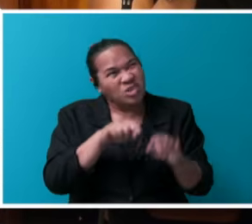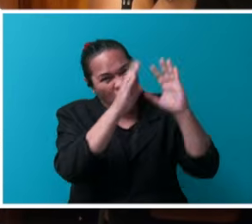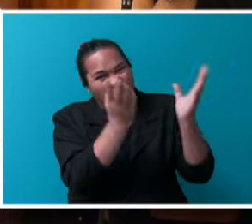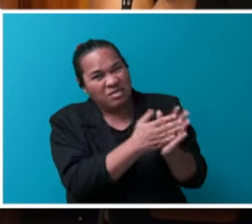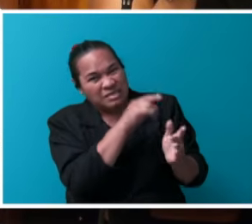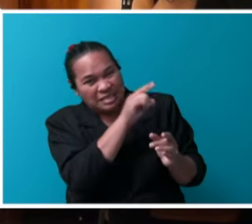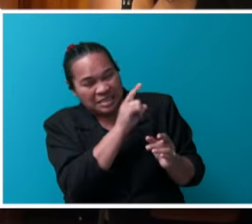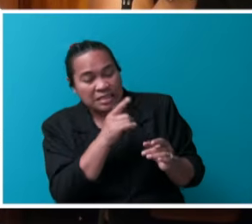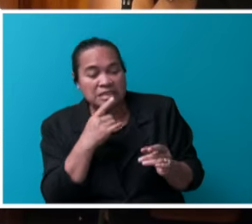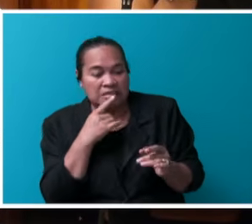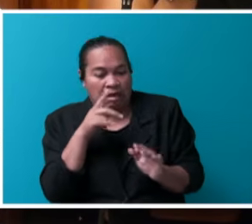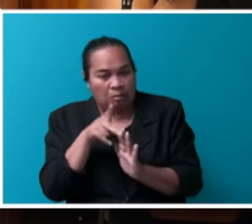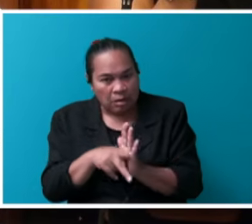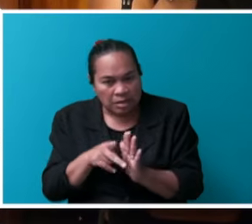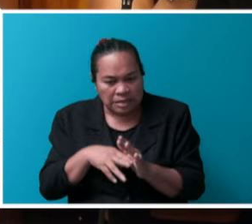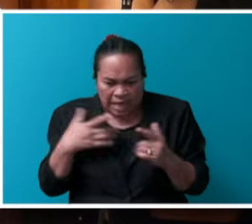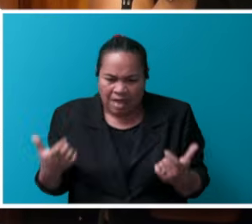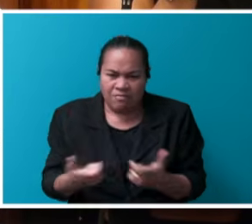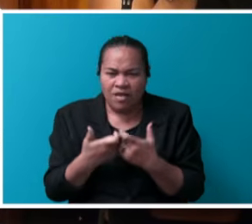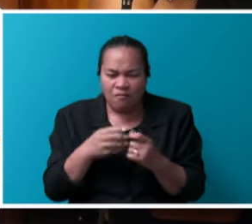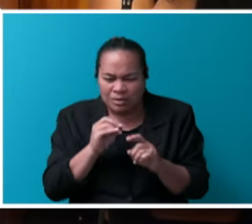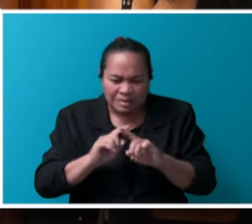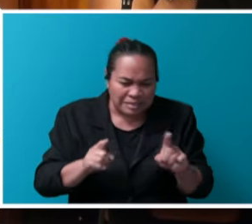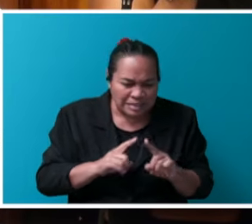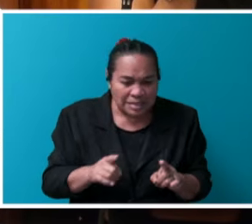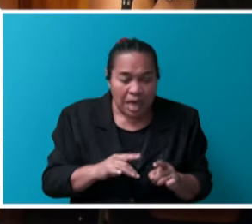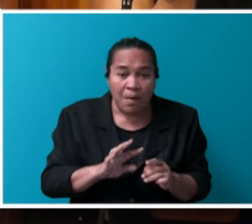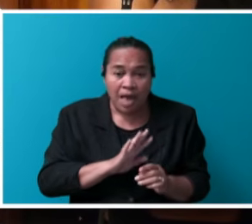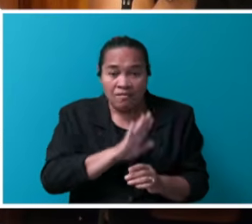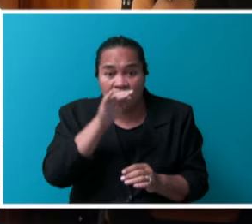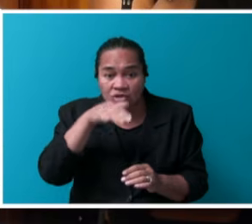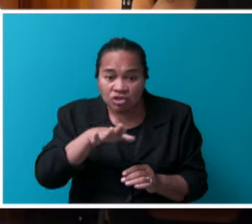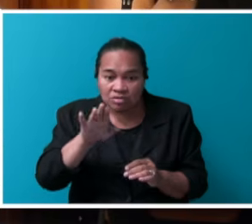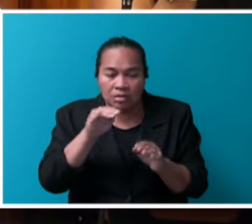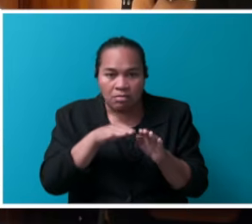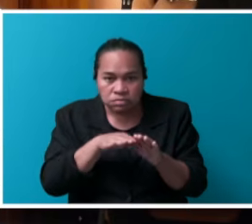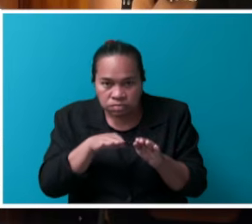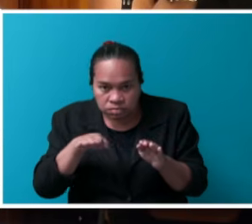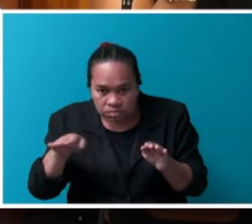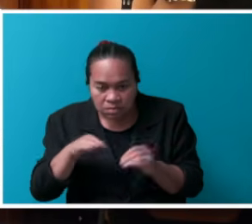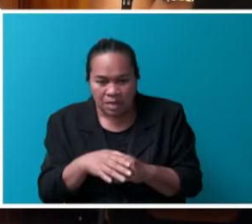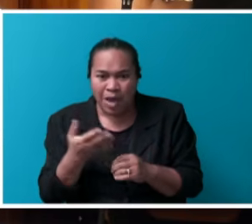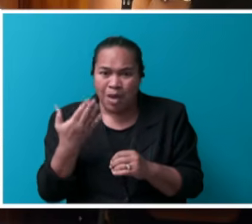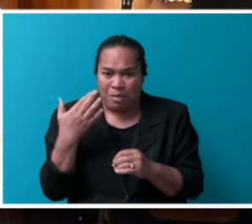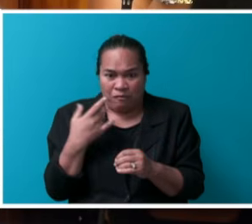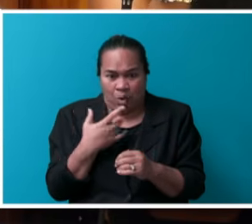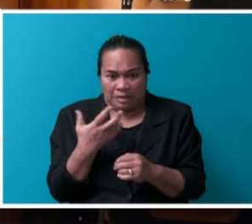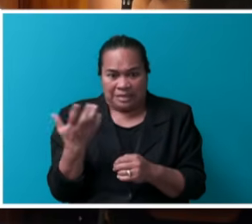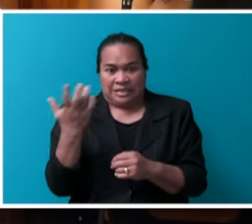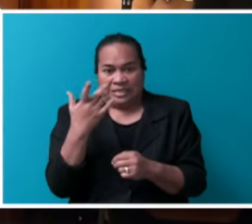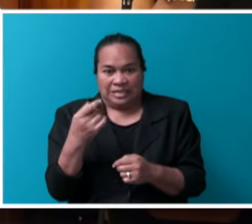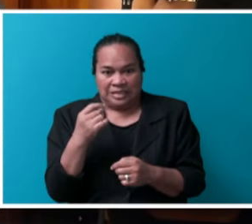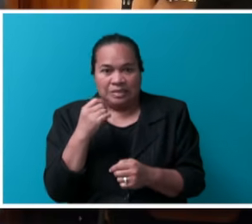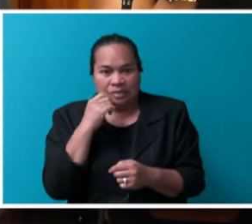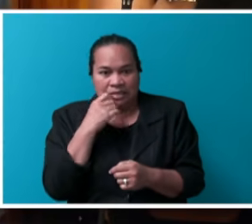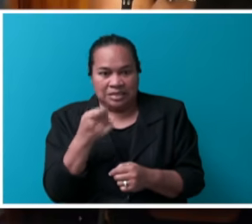and domestic supply challenges for certain items, inflation had stabilized. Inflation, which once threatened household budgets,